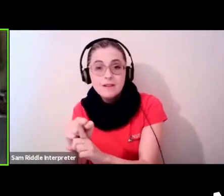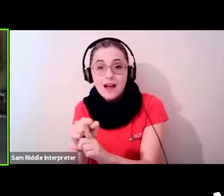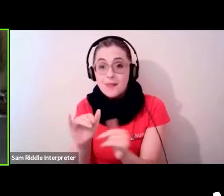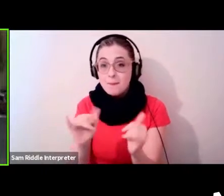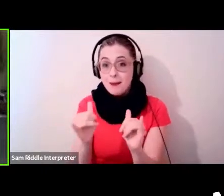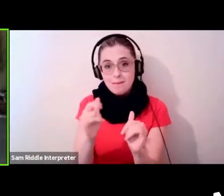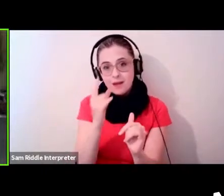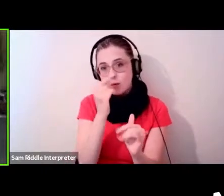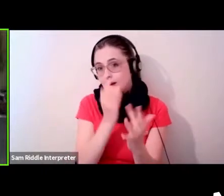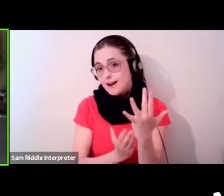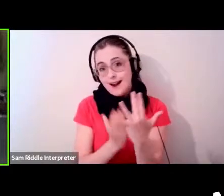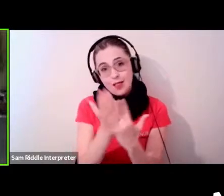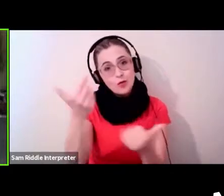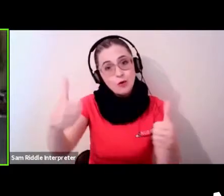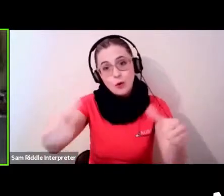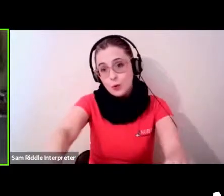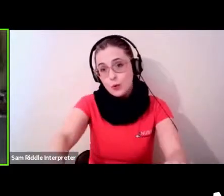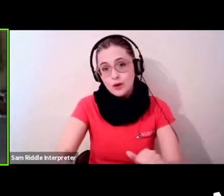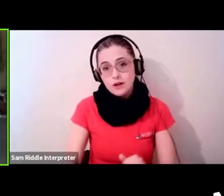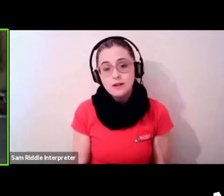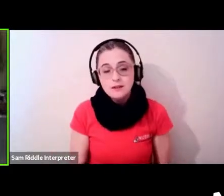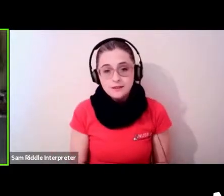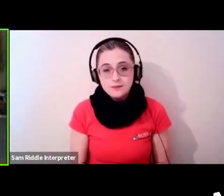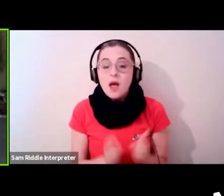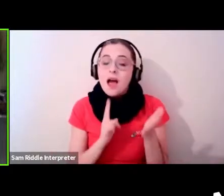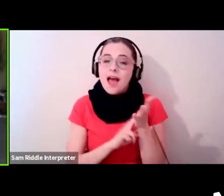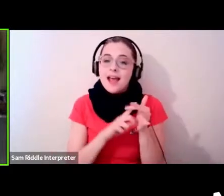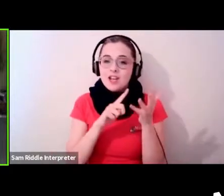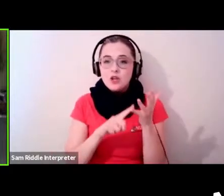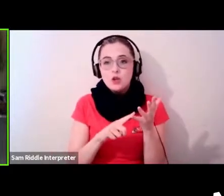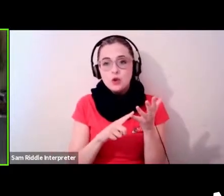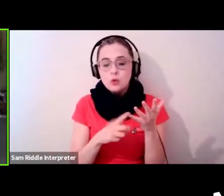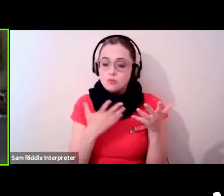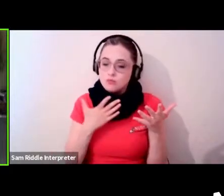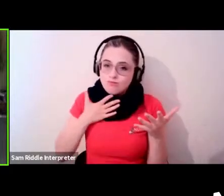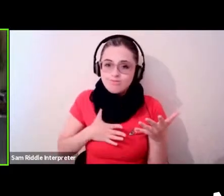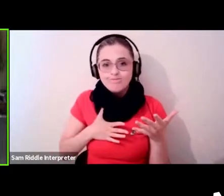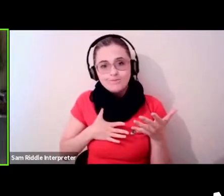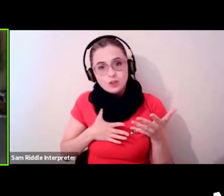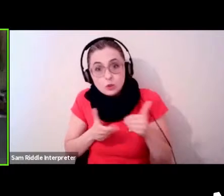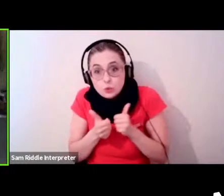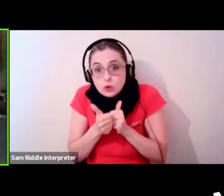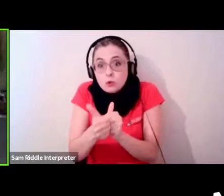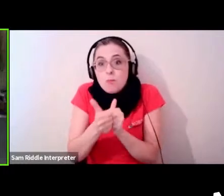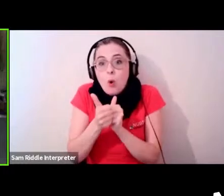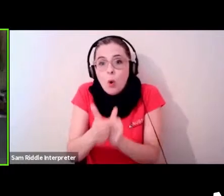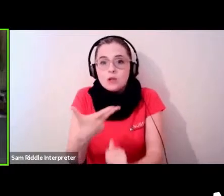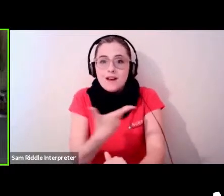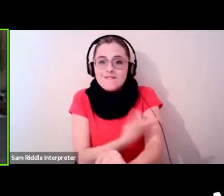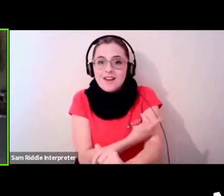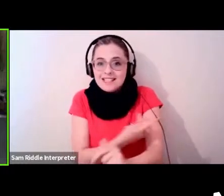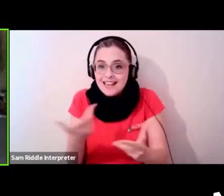this. The NEU is working to support the vaccination